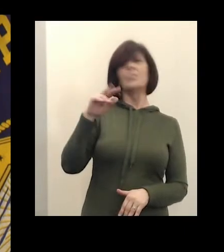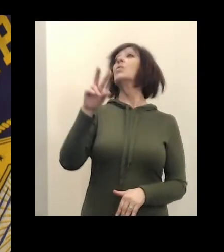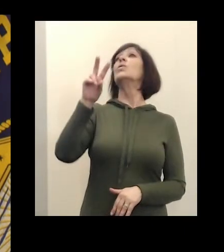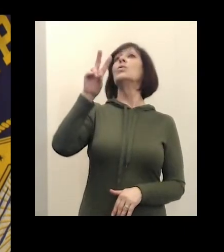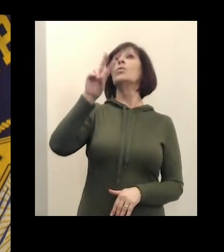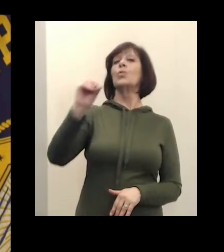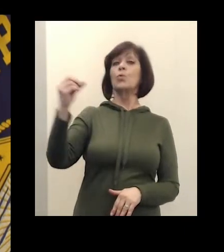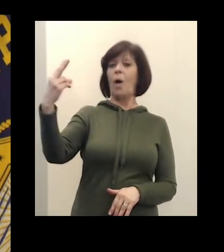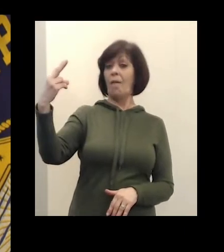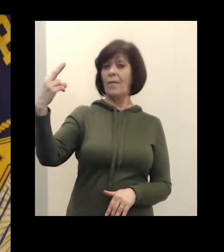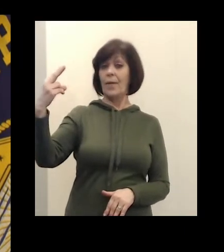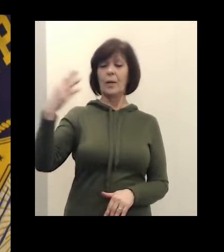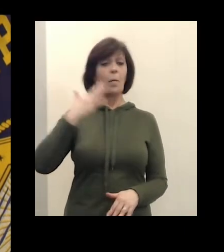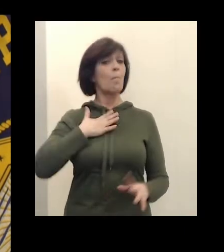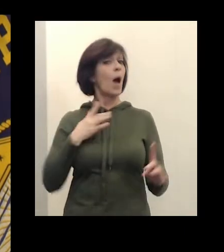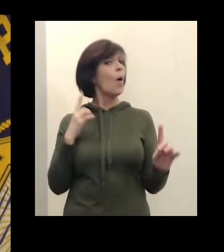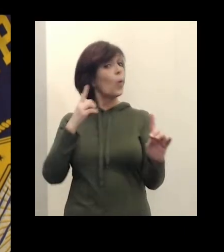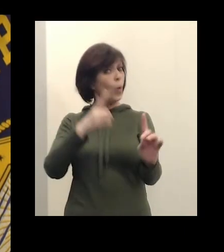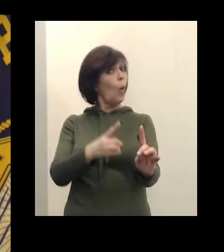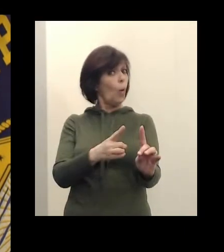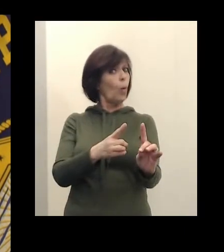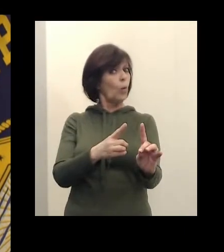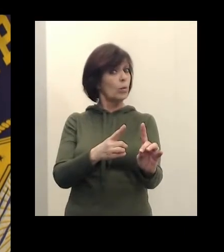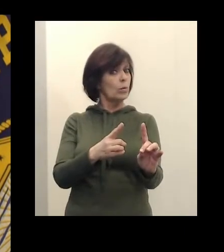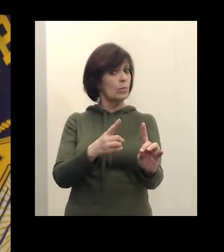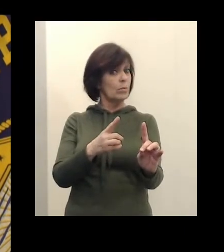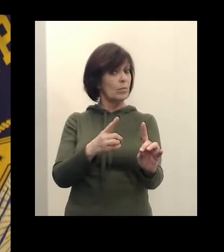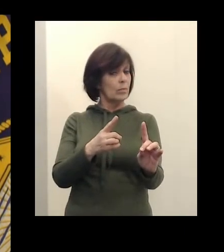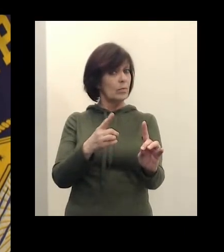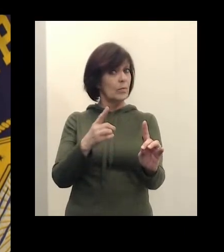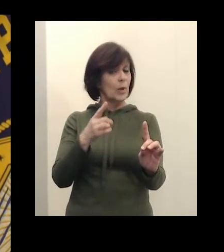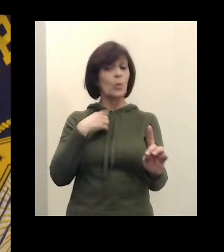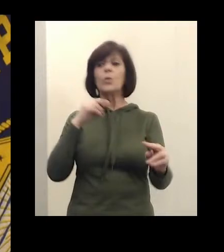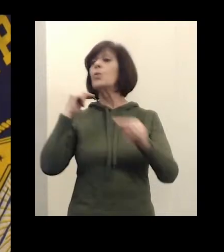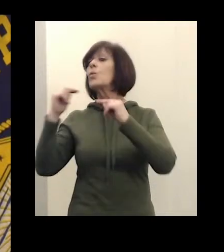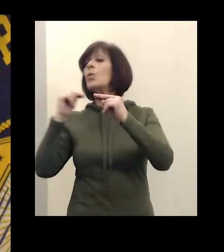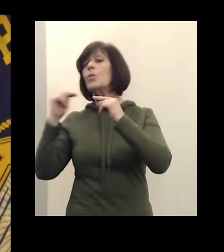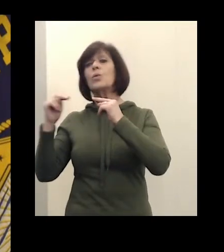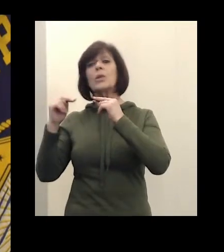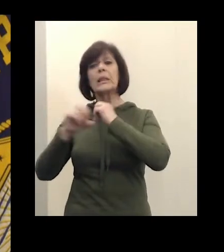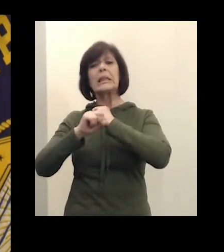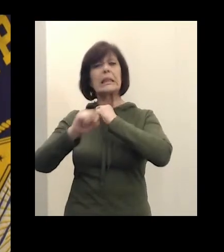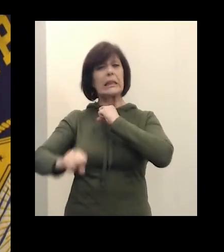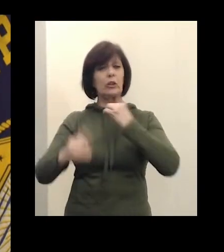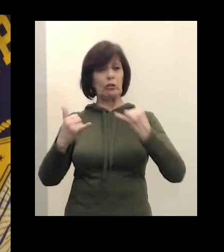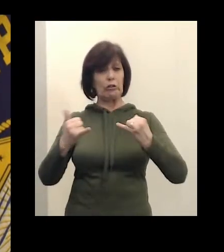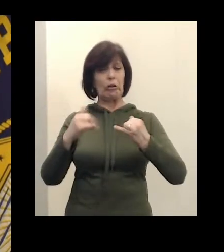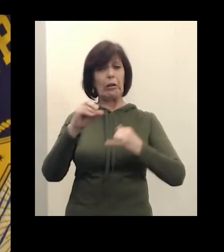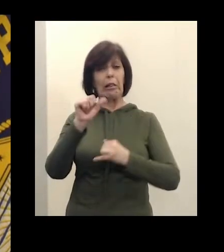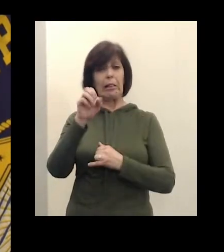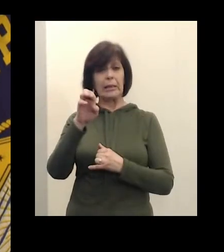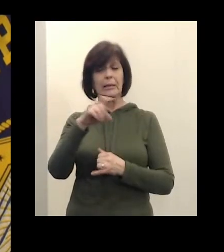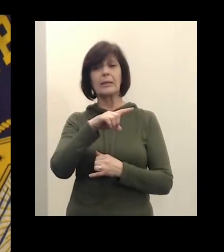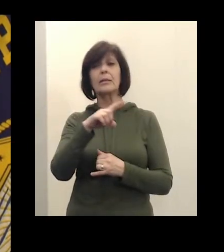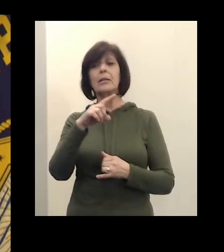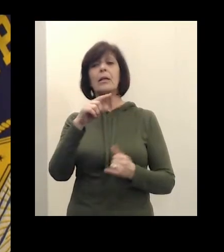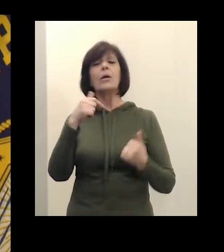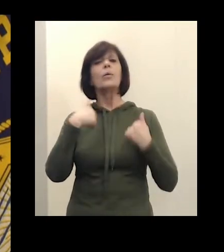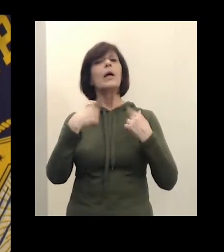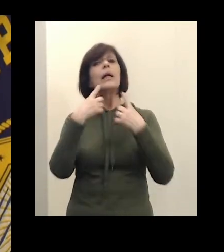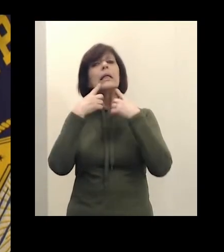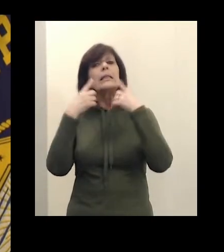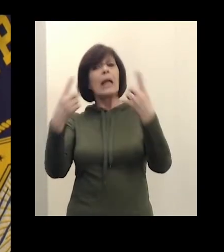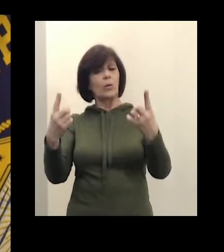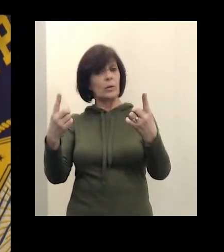2012, it was my goal as the county executive when we were negotiating the extension of the current lease that we have the announcement and